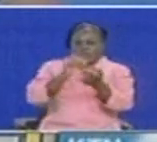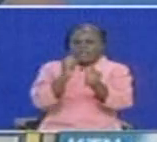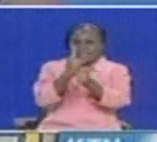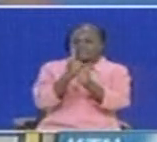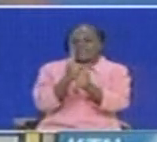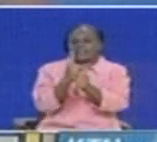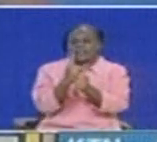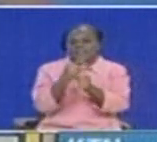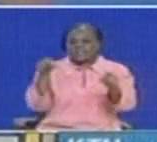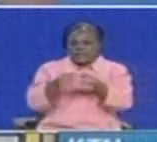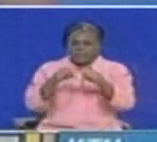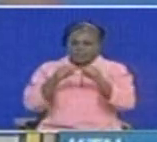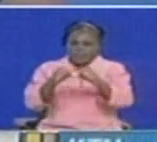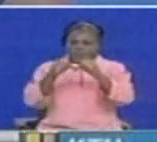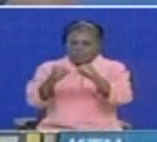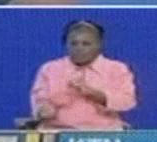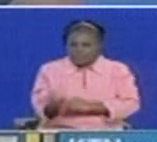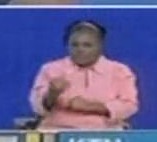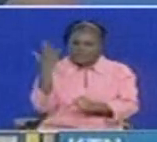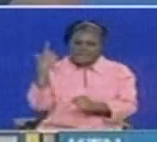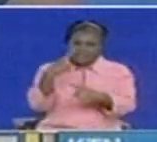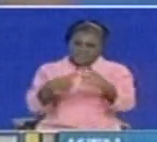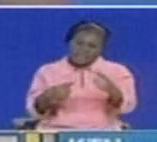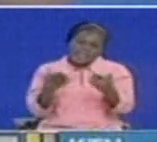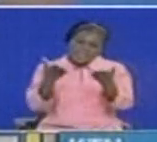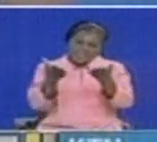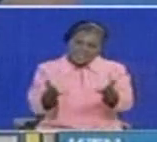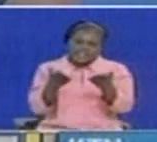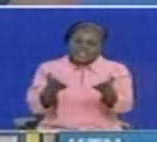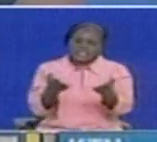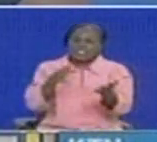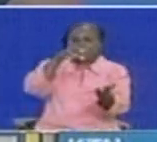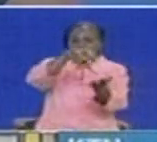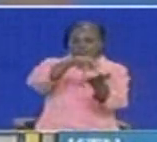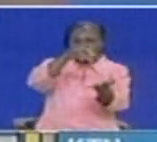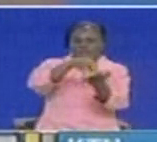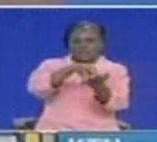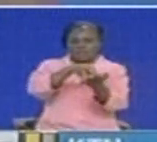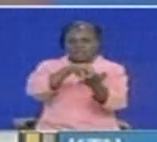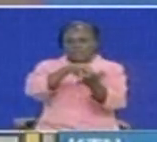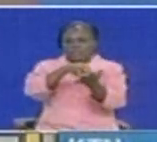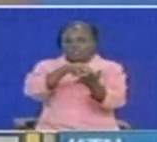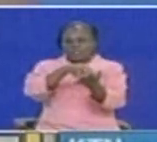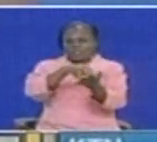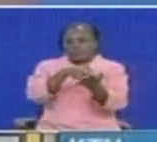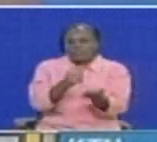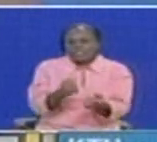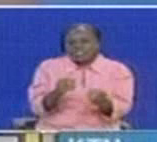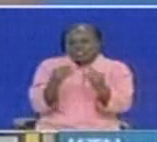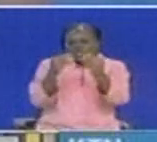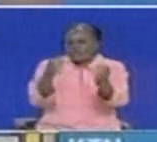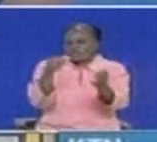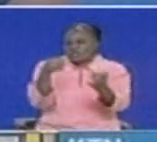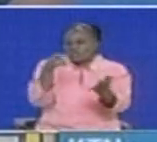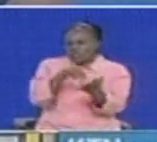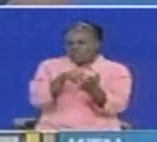fallen consistently over the last 3 years. So is this a case of fetching water with a leaking vessel? Is this going to be